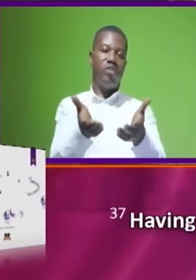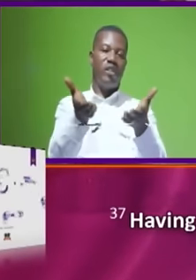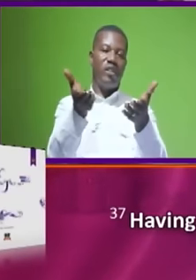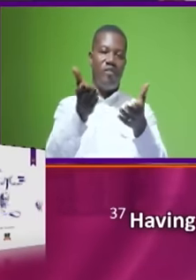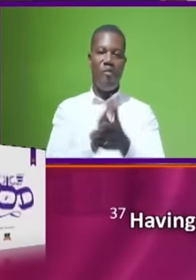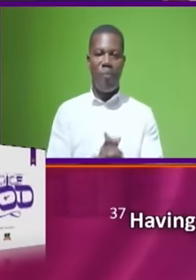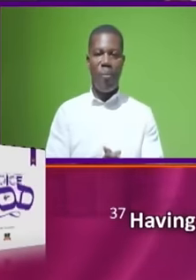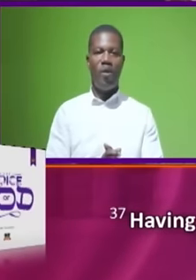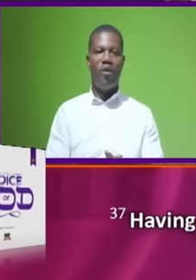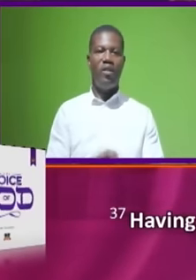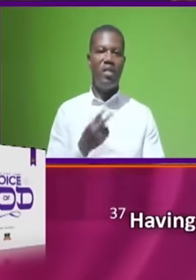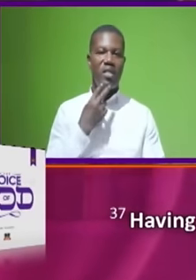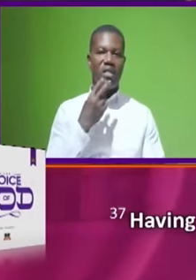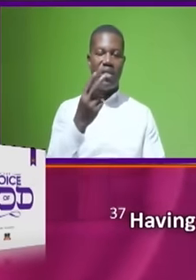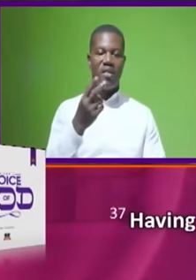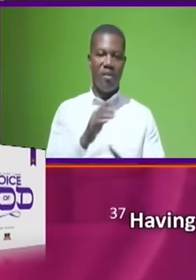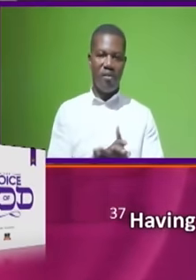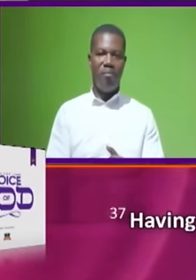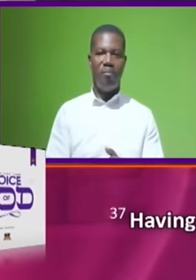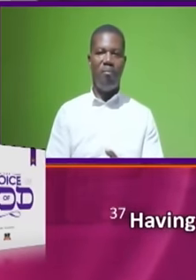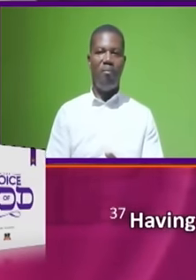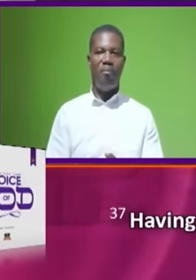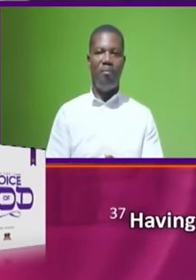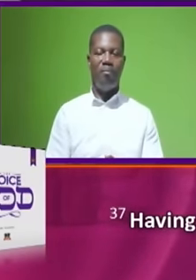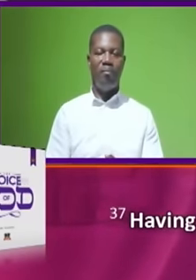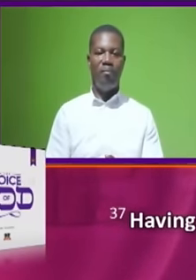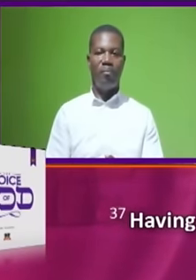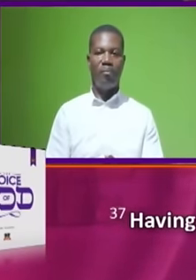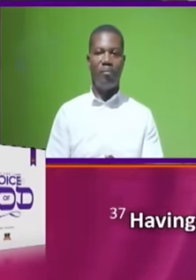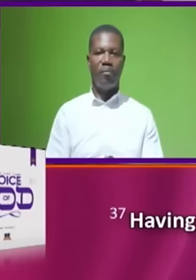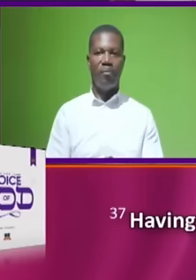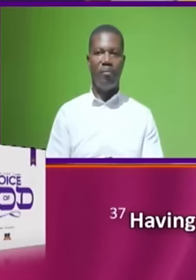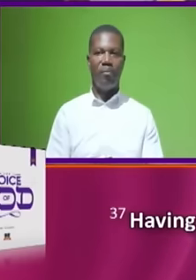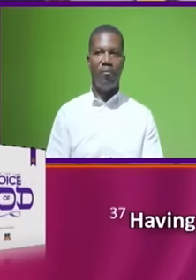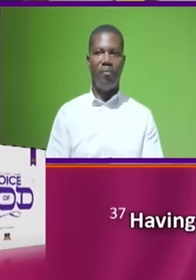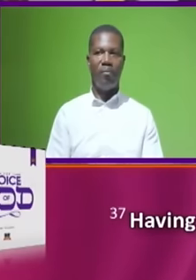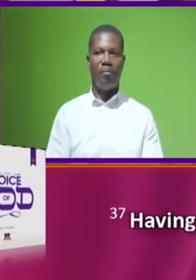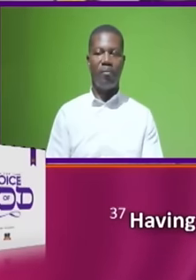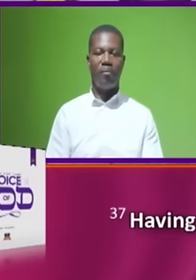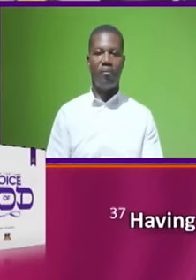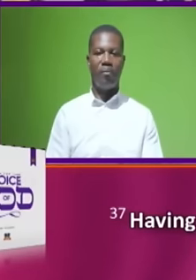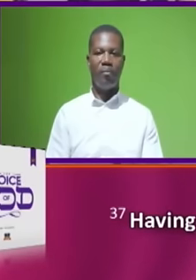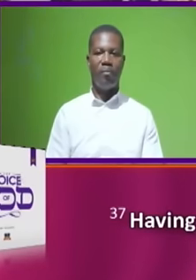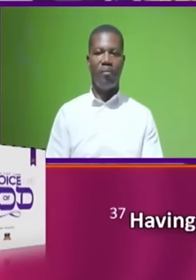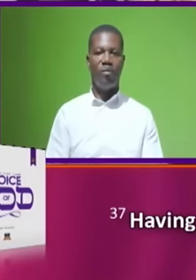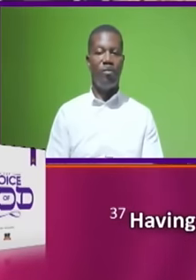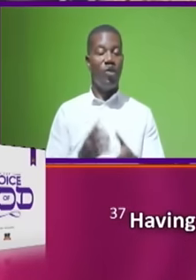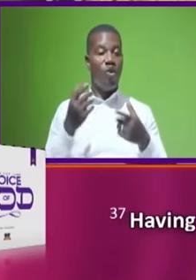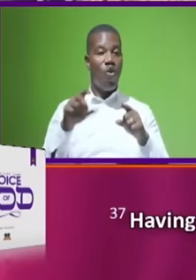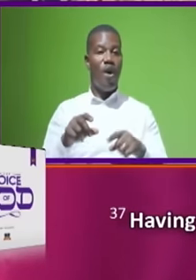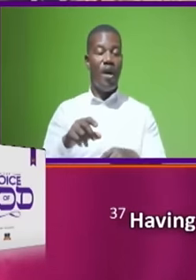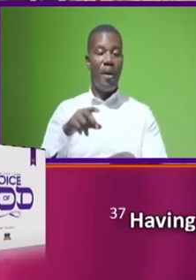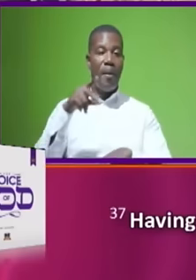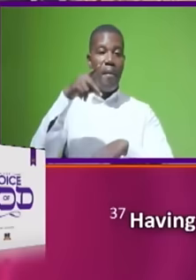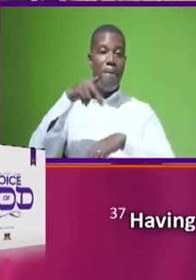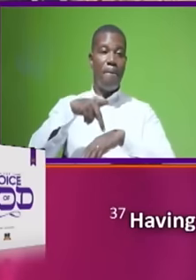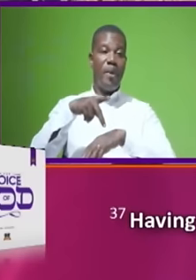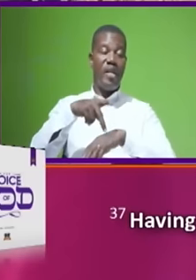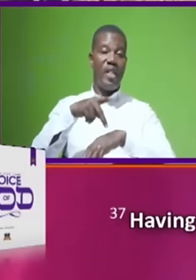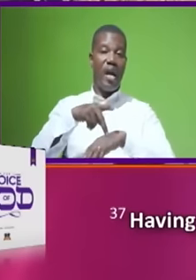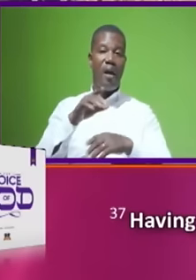Was Asasi be a Nisikano Begu Asumafo no Enasi. Monshai. Powerful. Take a look at this. A bra Peter no more power for